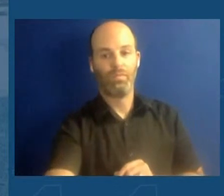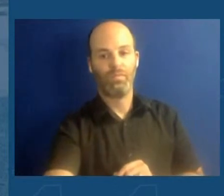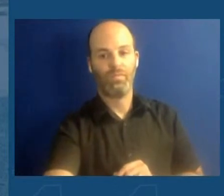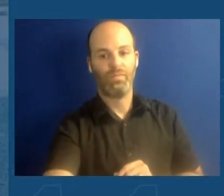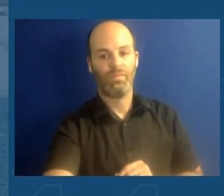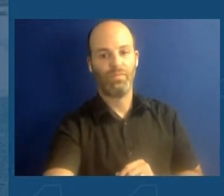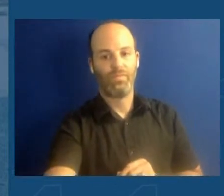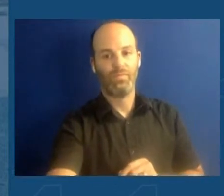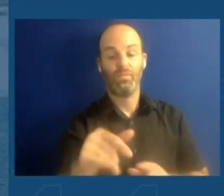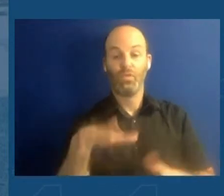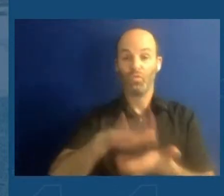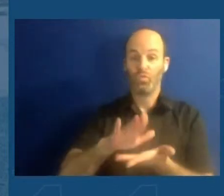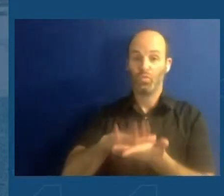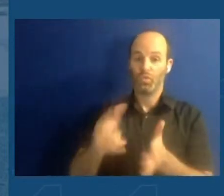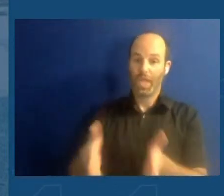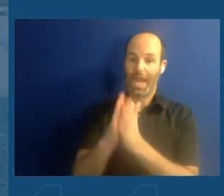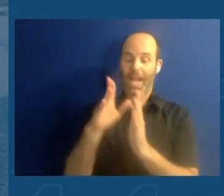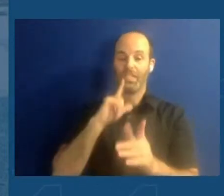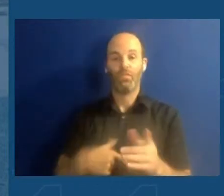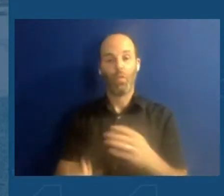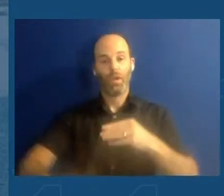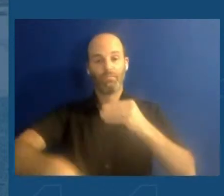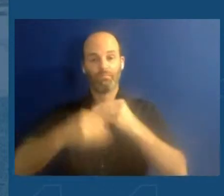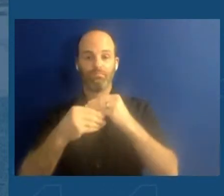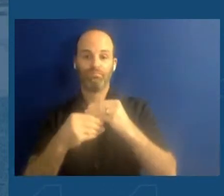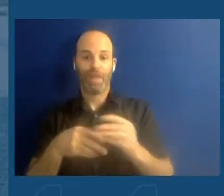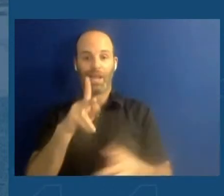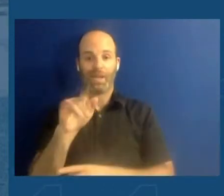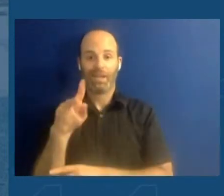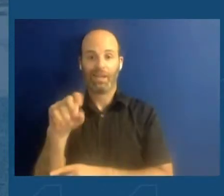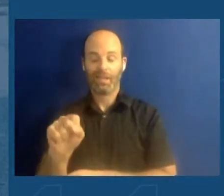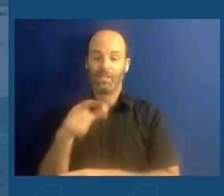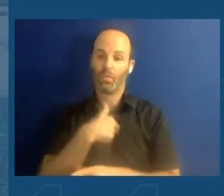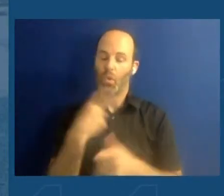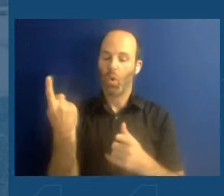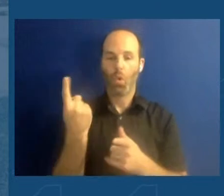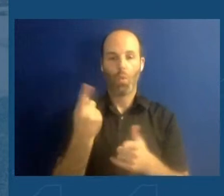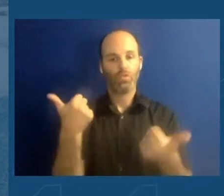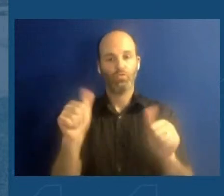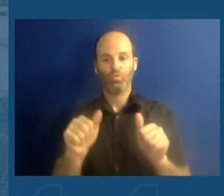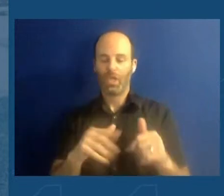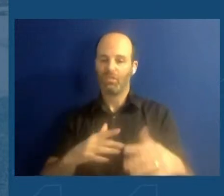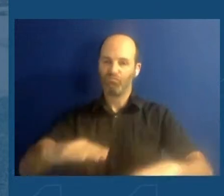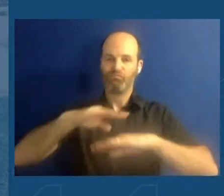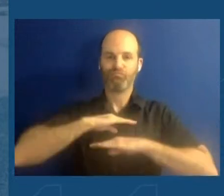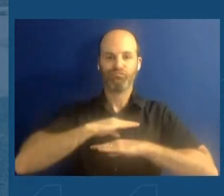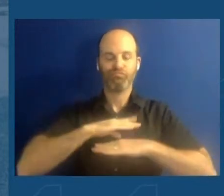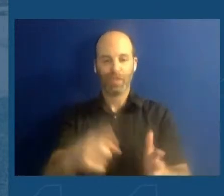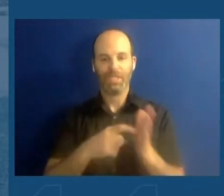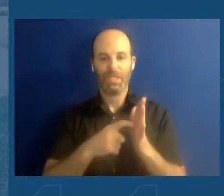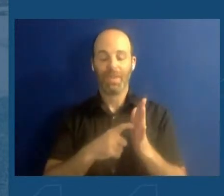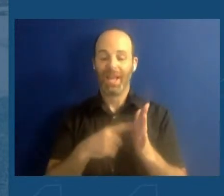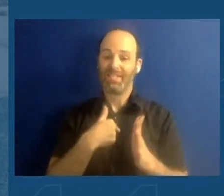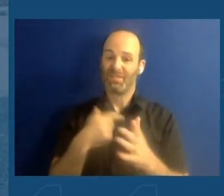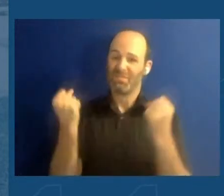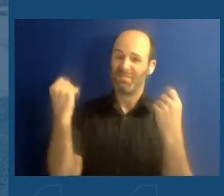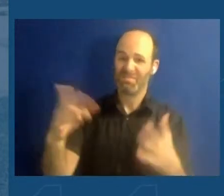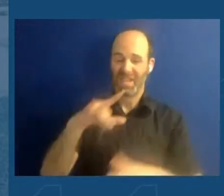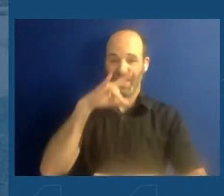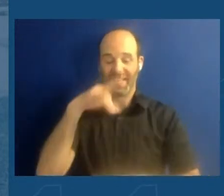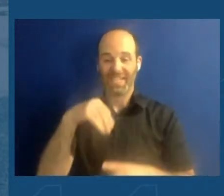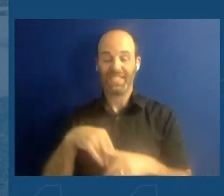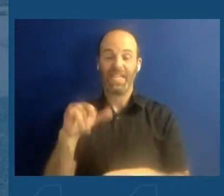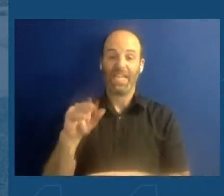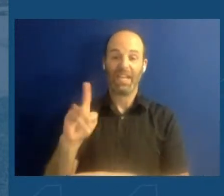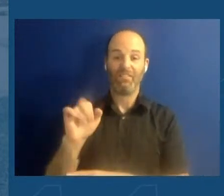kits. We're in a good position to meet that demand, and that's where we have over 14 million kits in inventory, and we procured another 6 million.